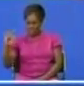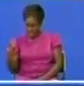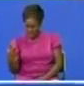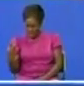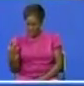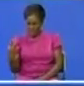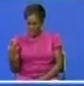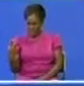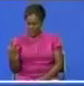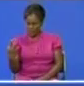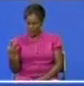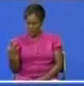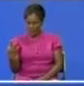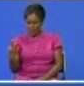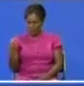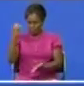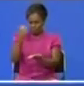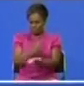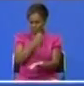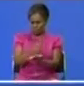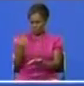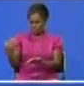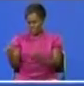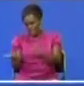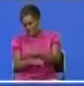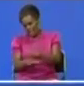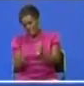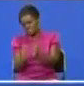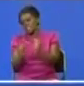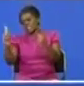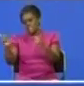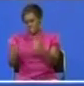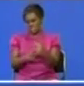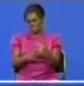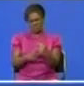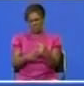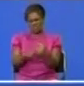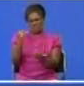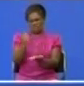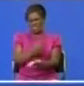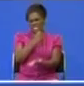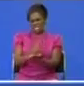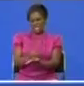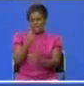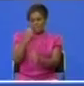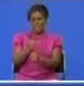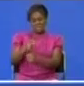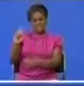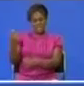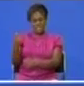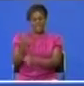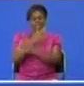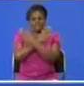is visas for children under 16. That also makes Kenya to be